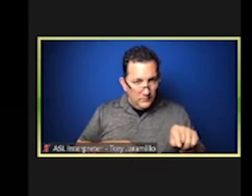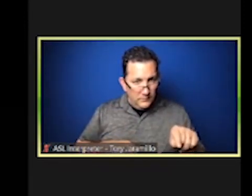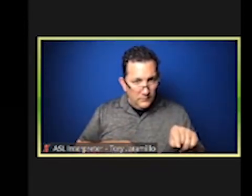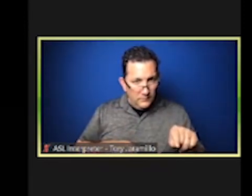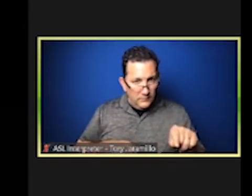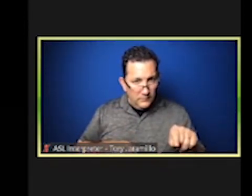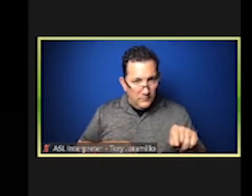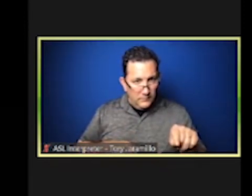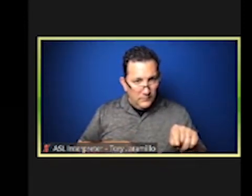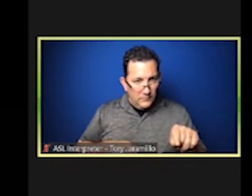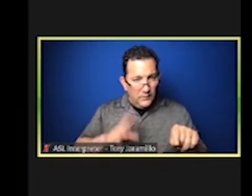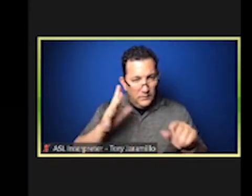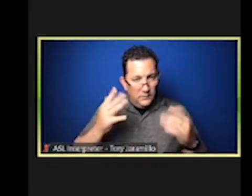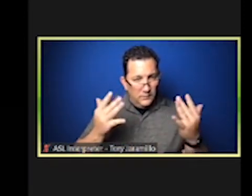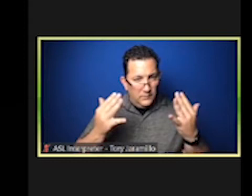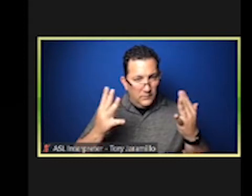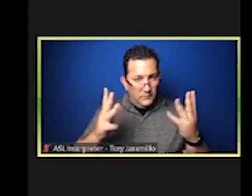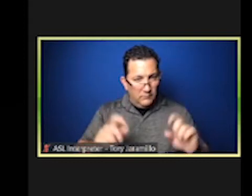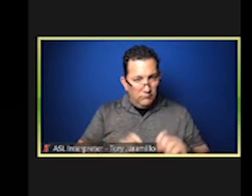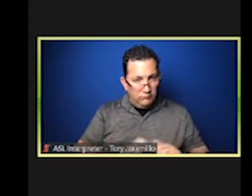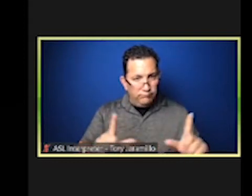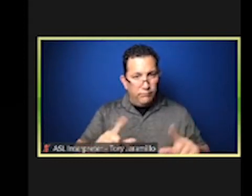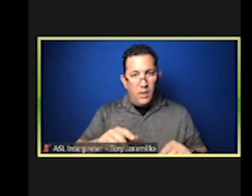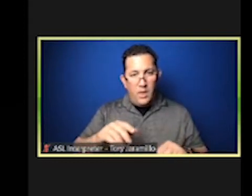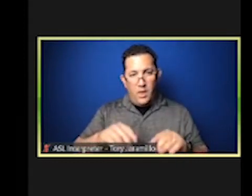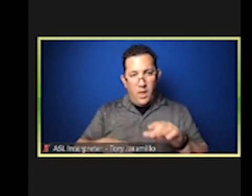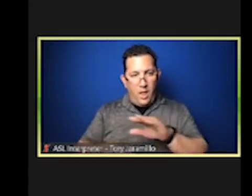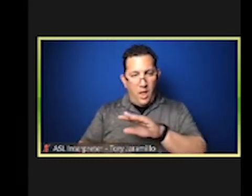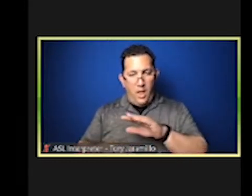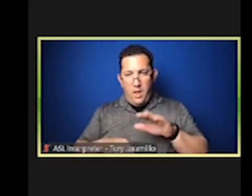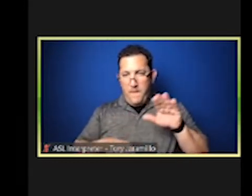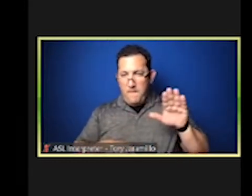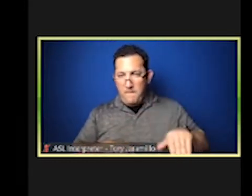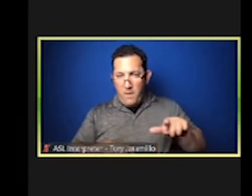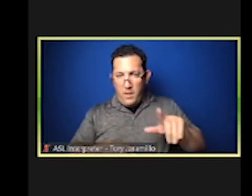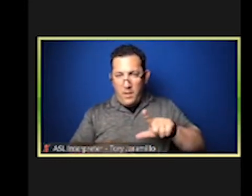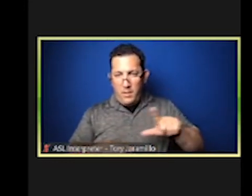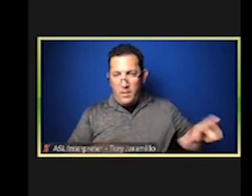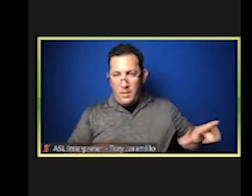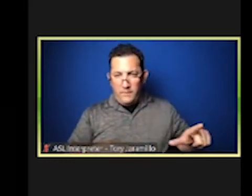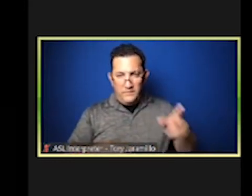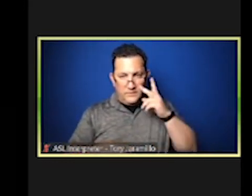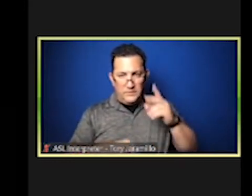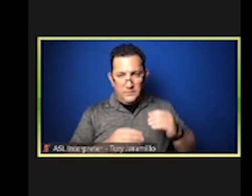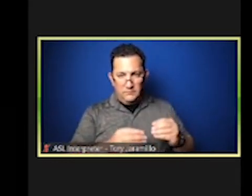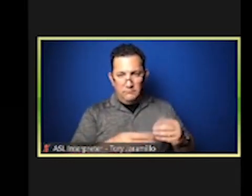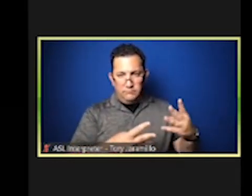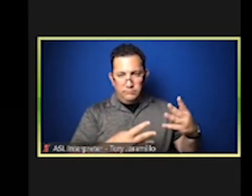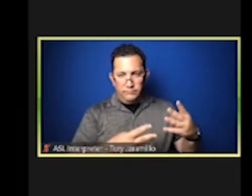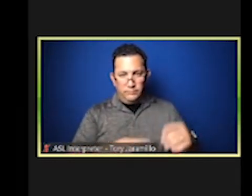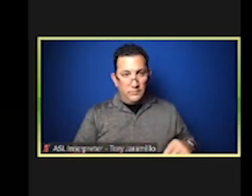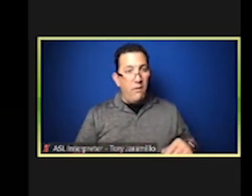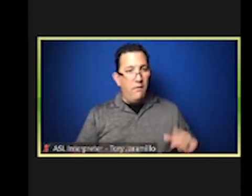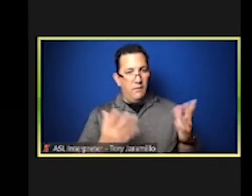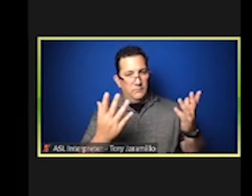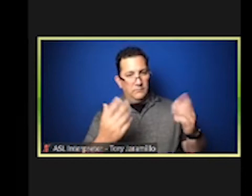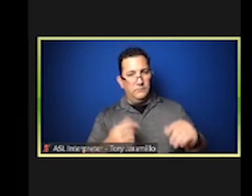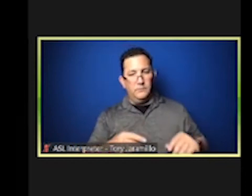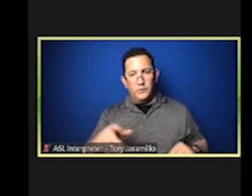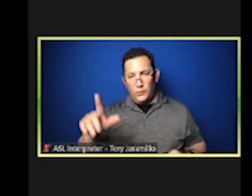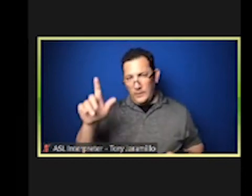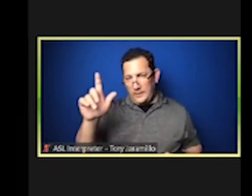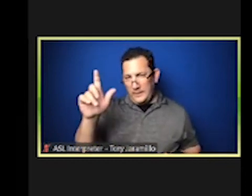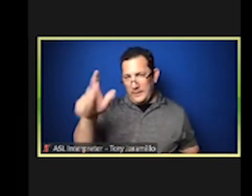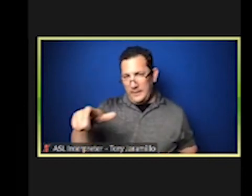It's going to load right down here in the bottom left. Once it loads, you can click on it to open it up.